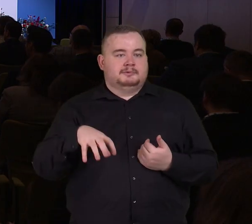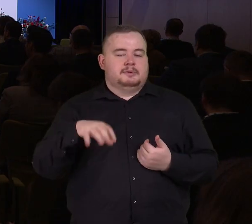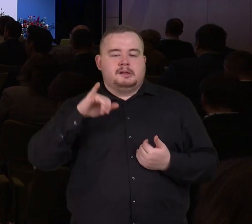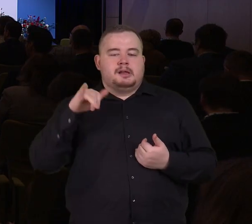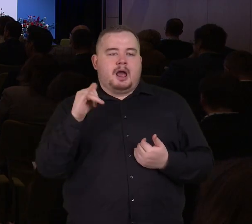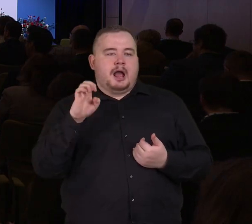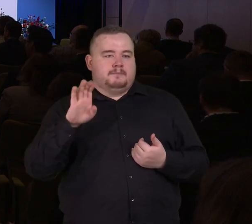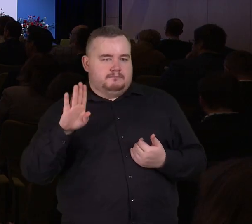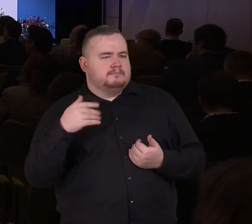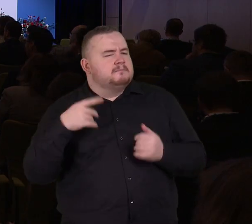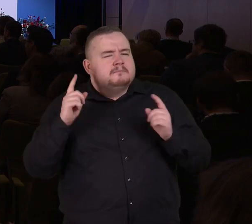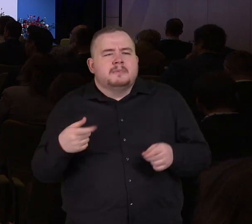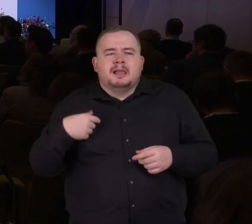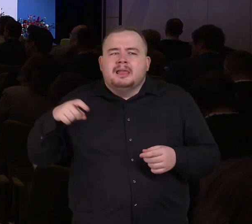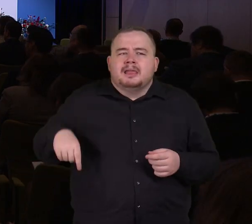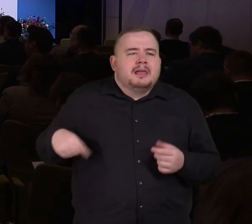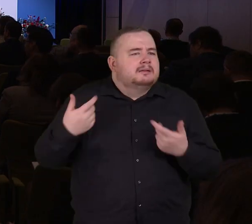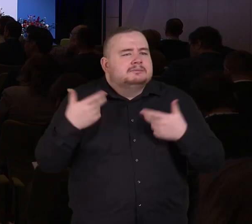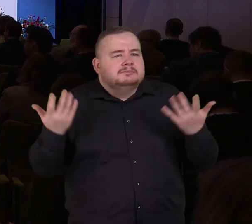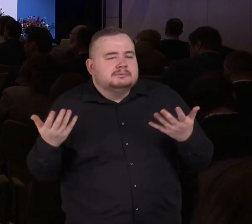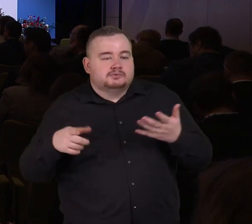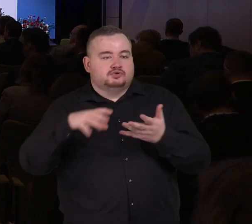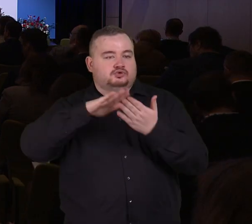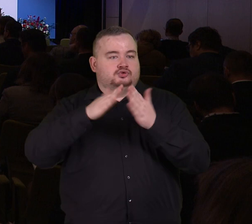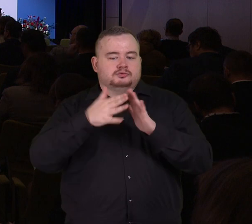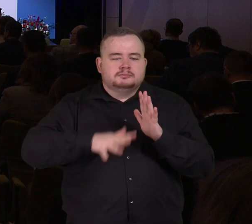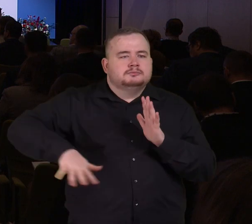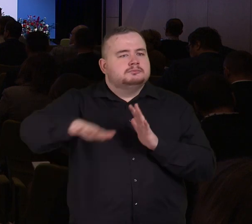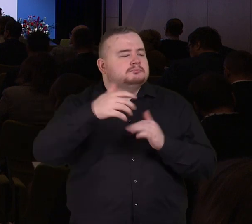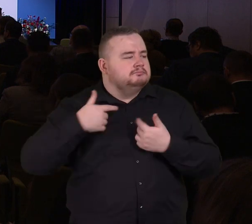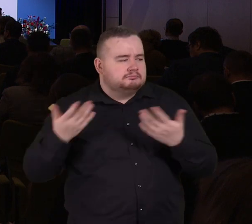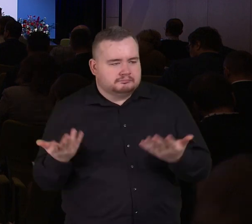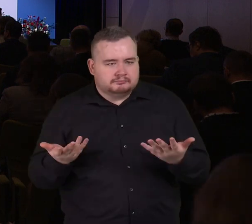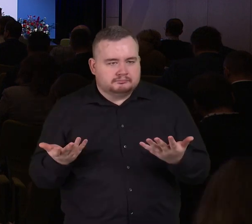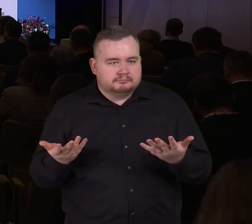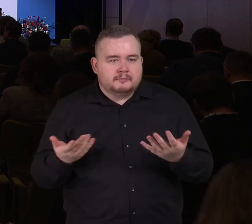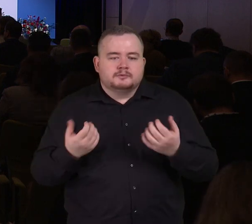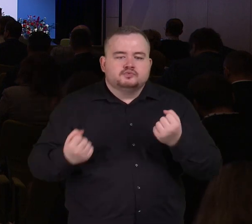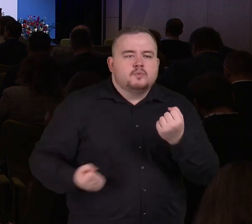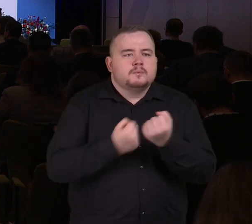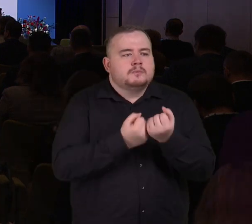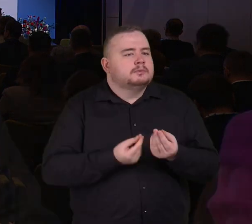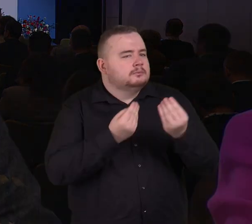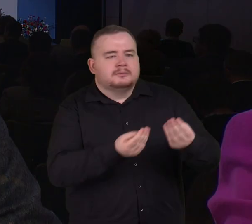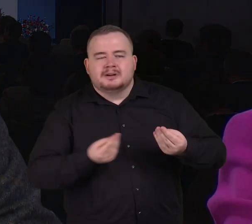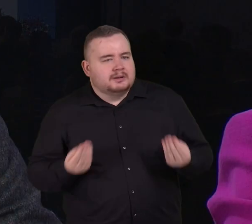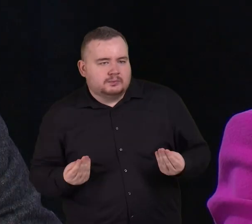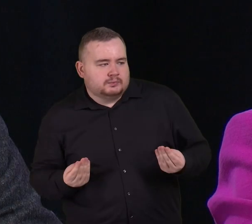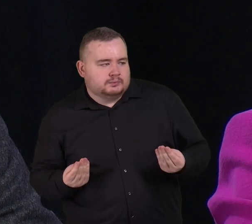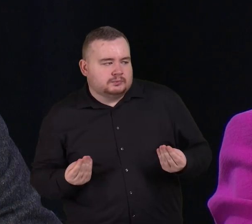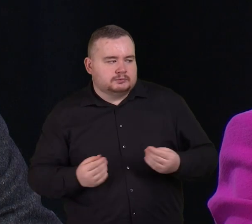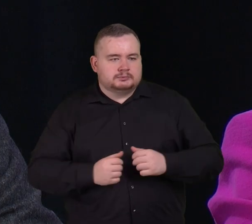urban areas, what kind of support to really plan more integrated